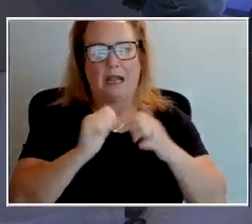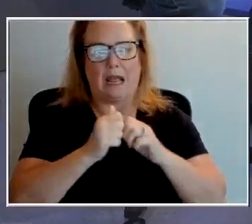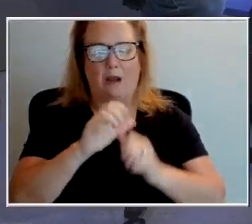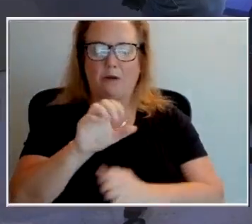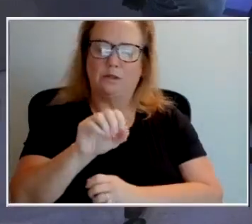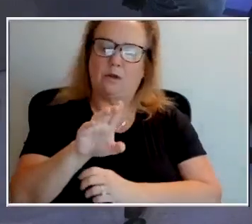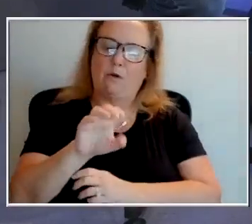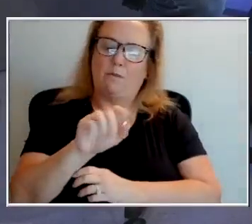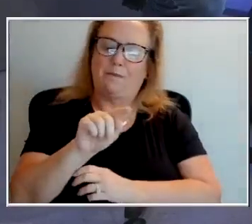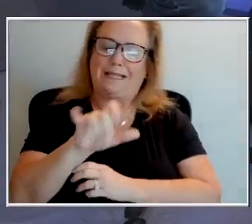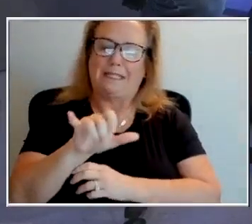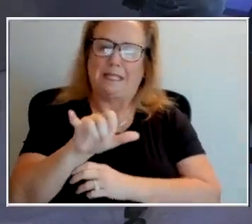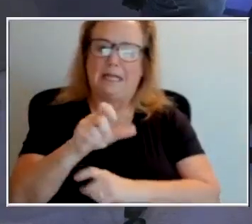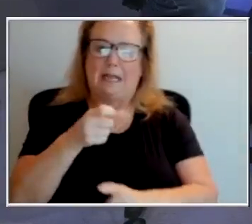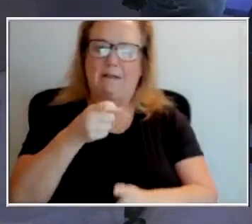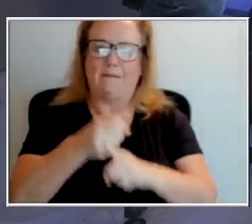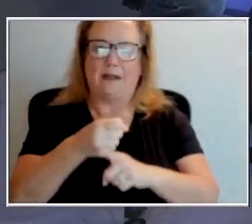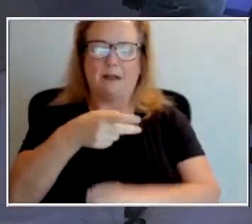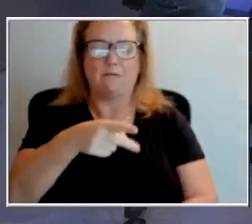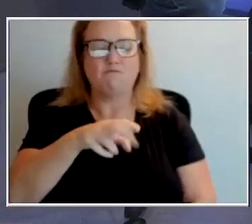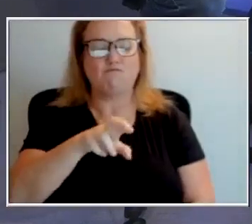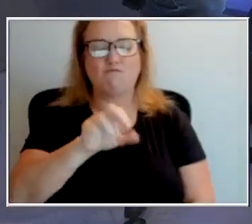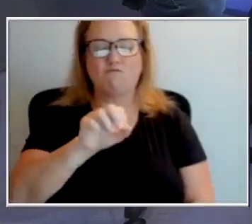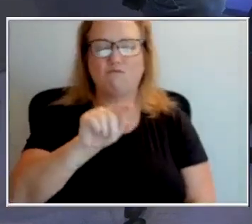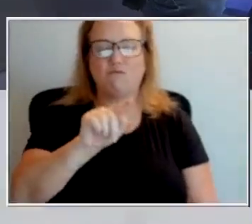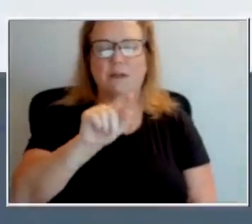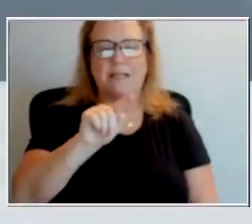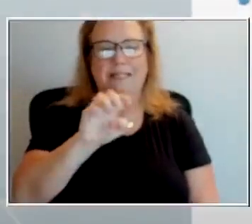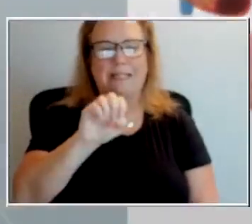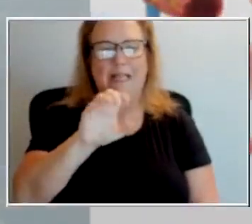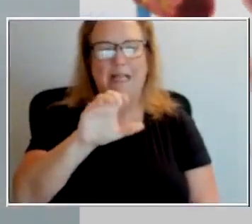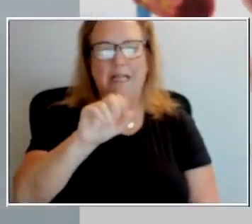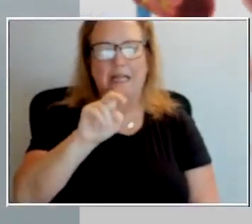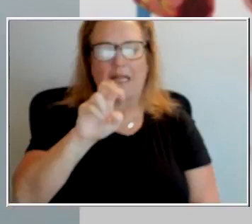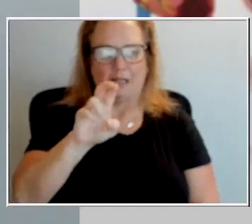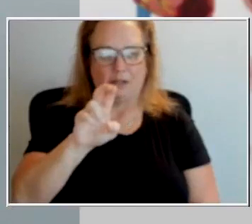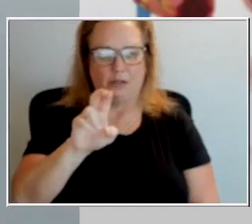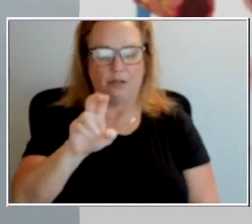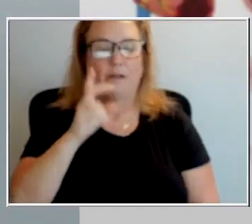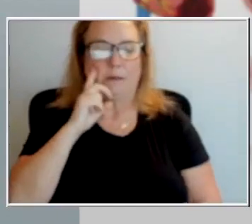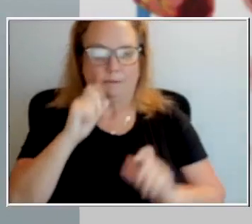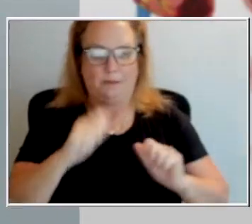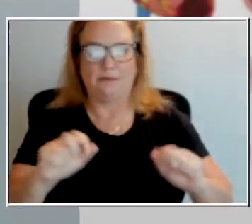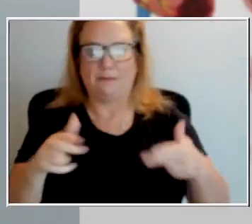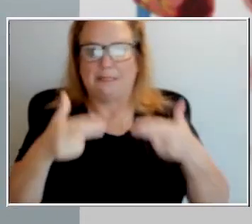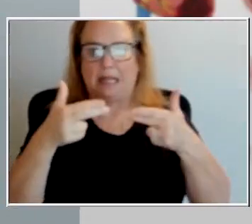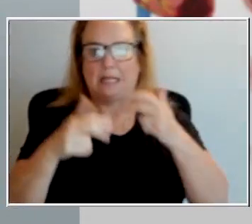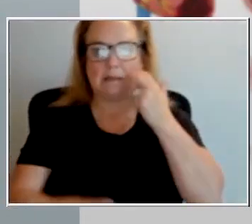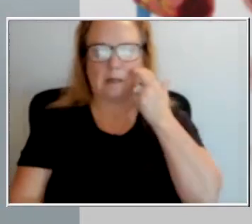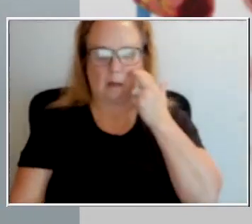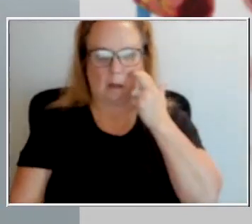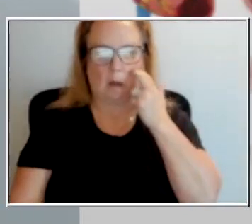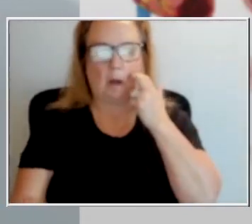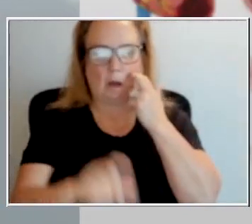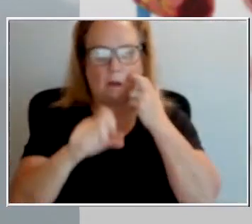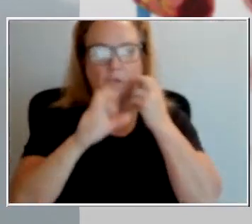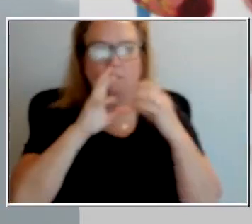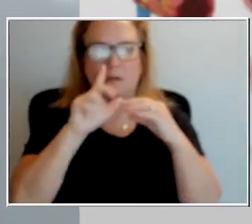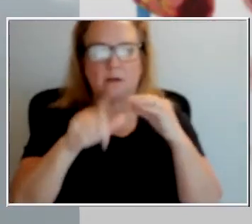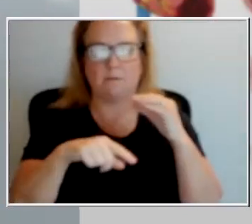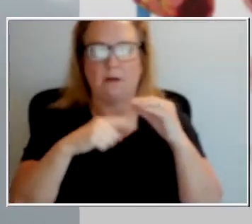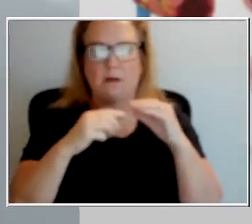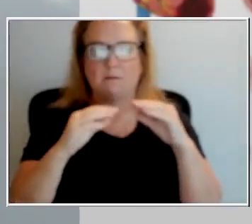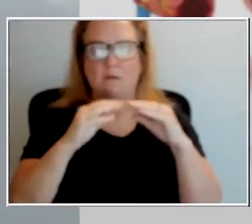affect prostate cancer? And I think there's some slides out there for us to take a look at. Yeah, so, I mean, I'll let Will talk about more of the